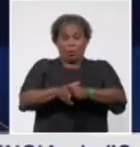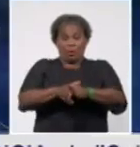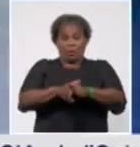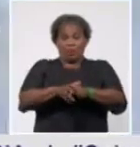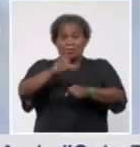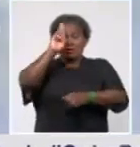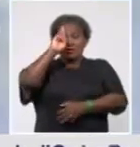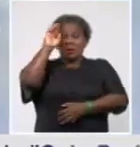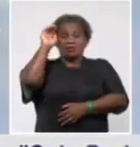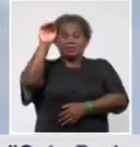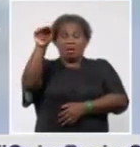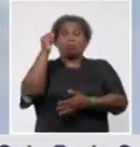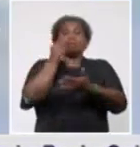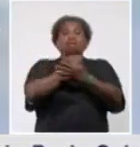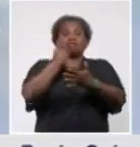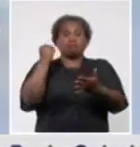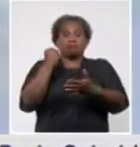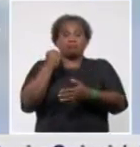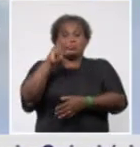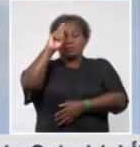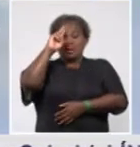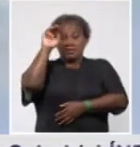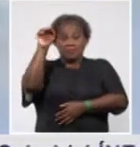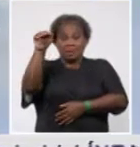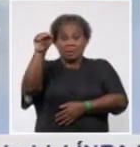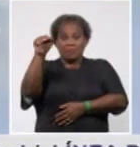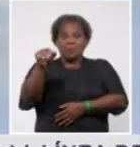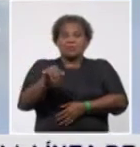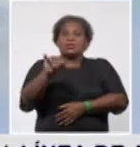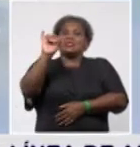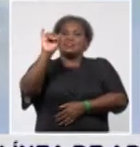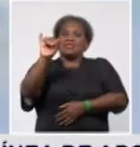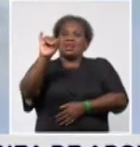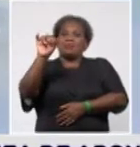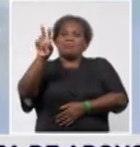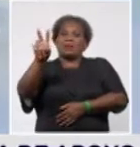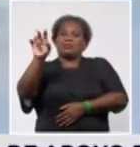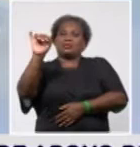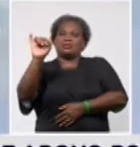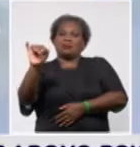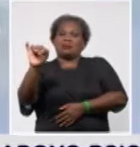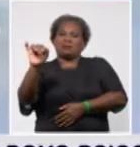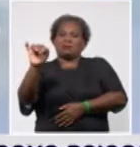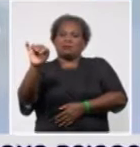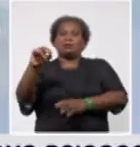4,298 people who have been diagnosed with the virus thus far in Cuba,